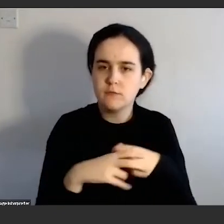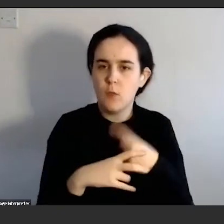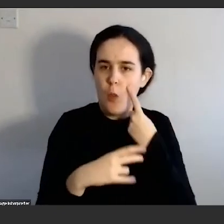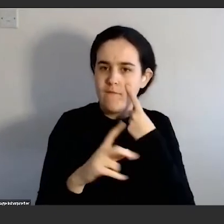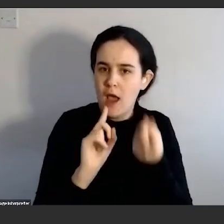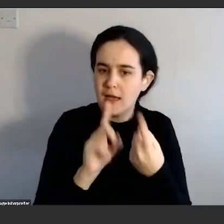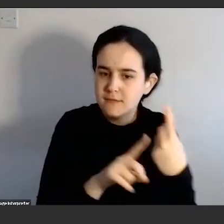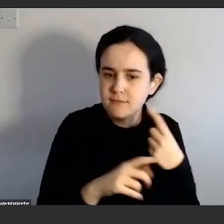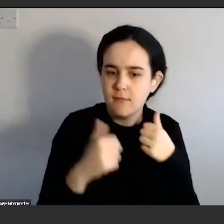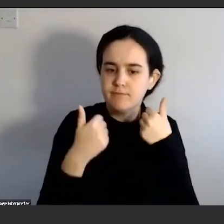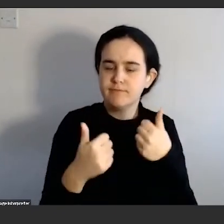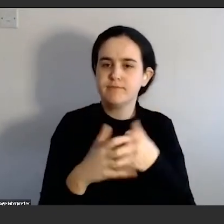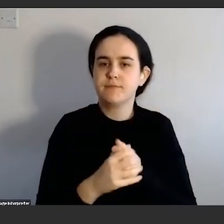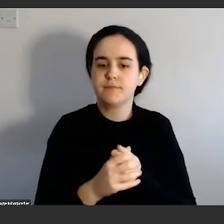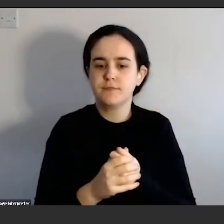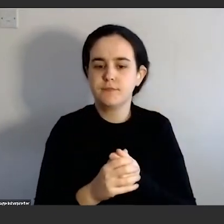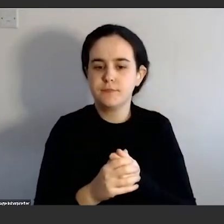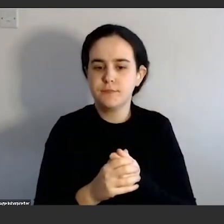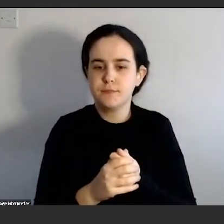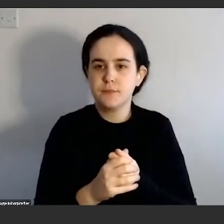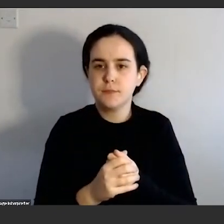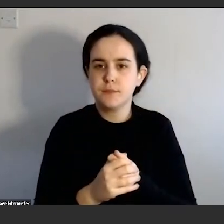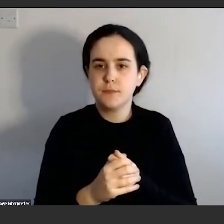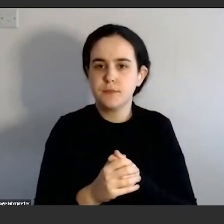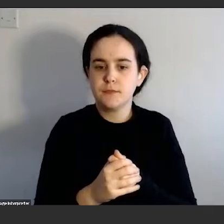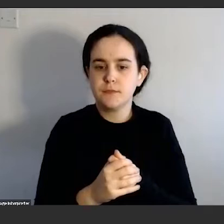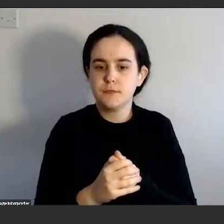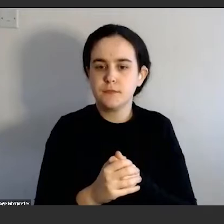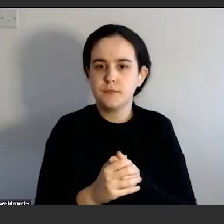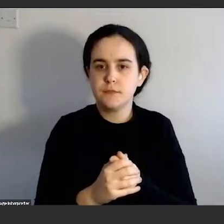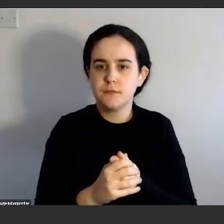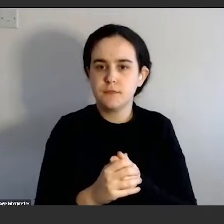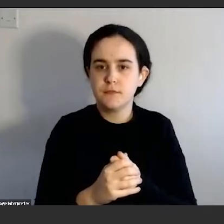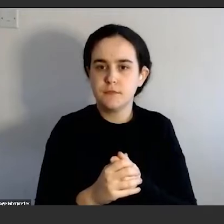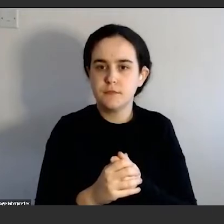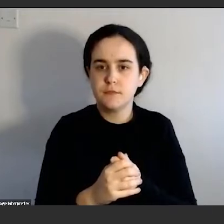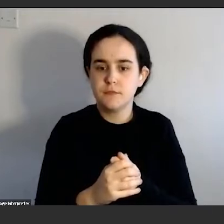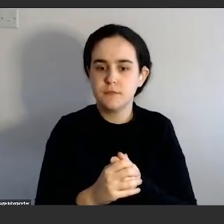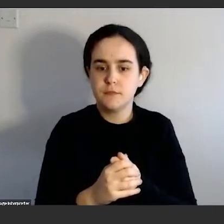dwarfism, technically called skeletal dysplasia. And because it has often